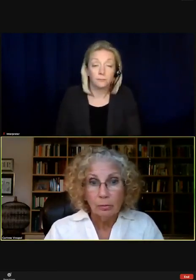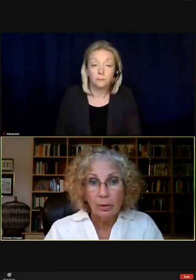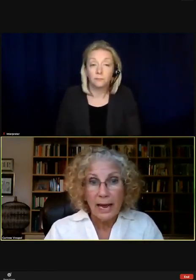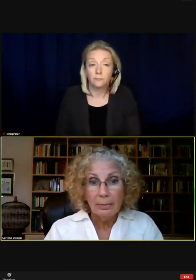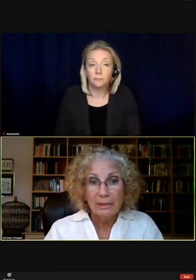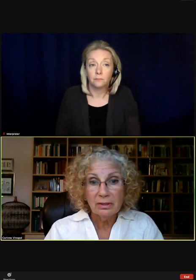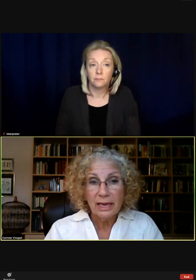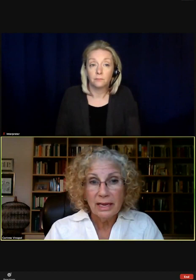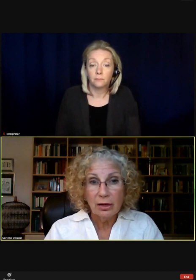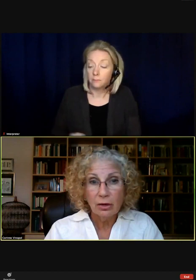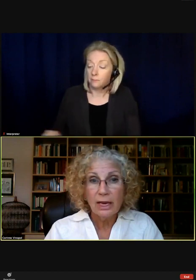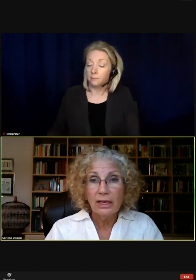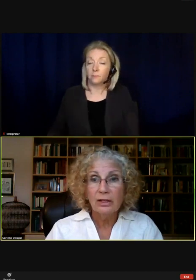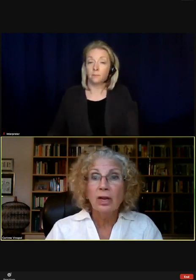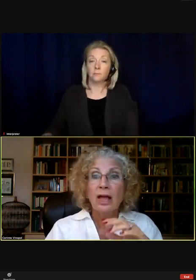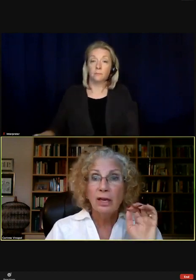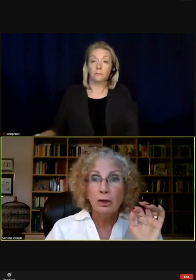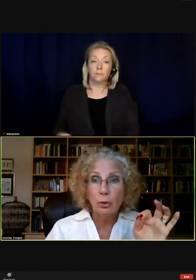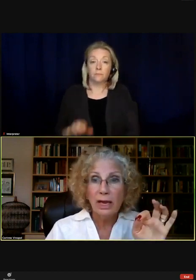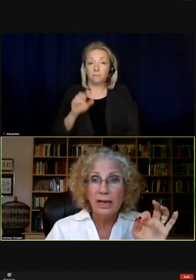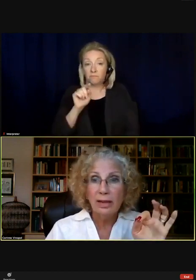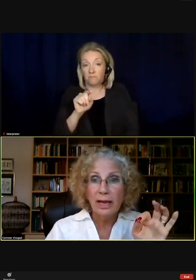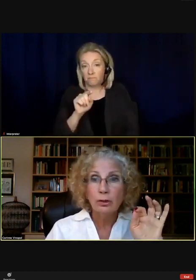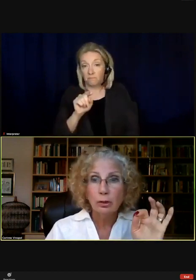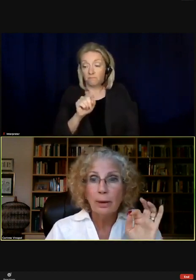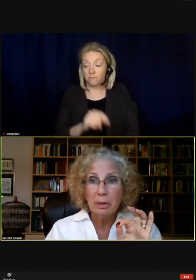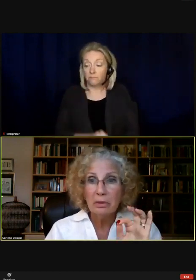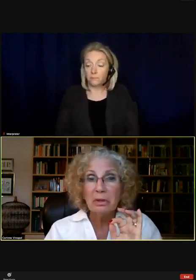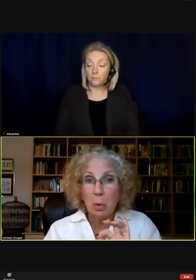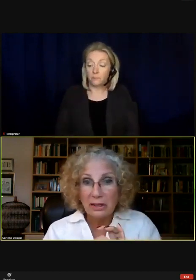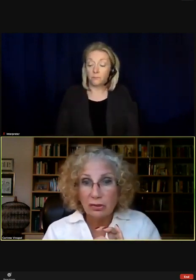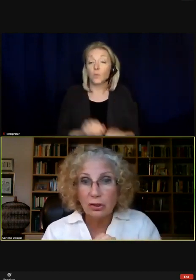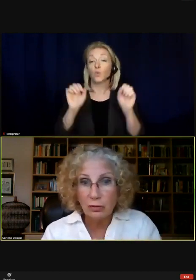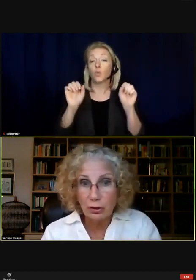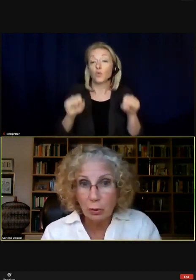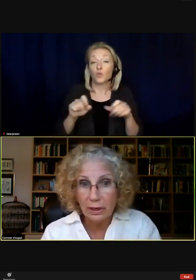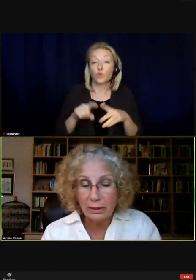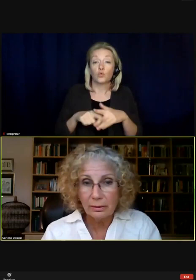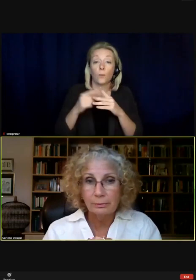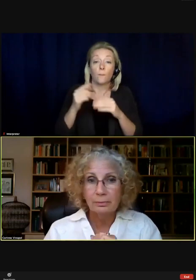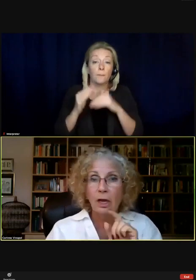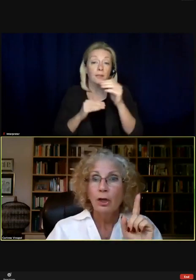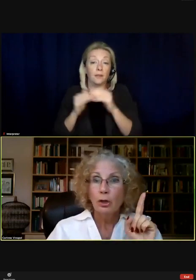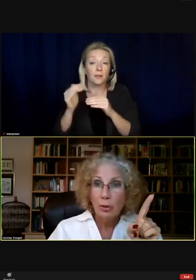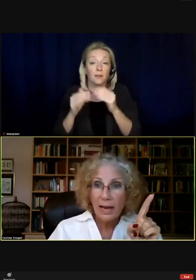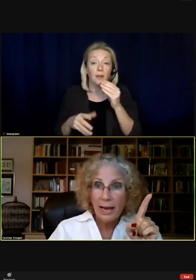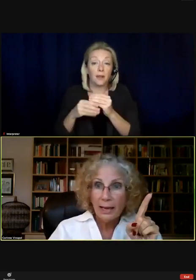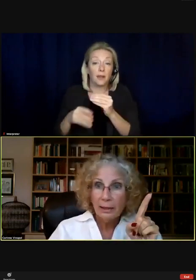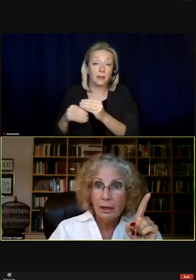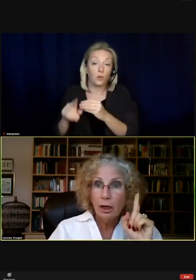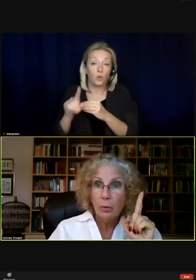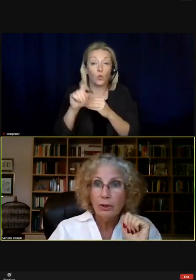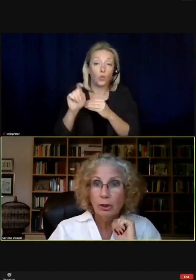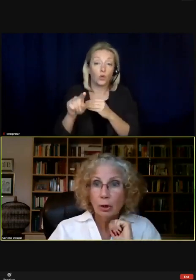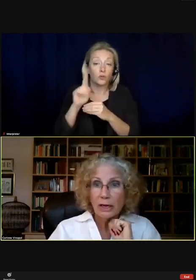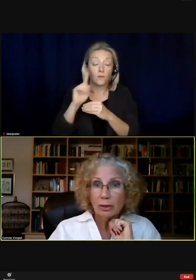Now, what happens here is that you can then start building the questions for your quiz. You